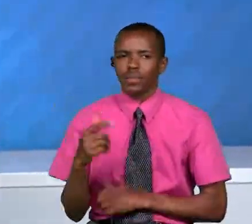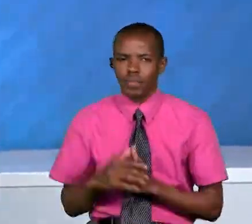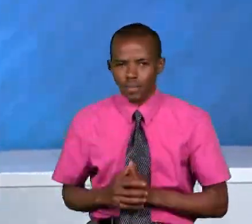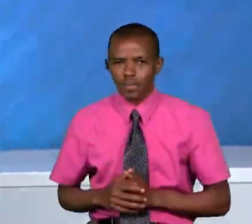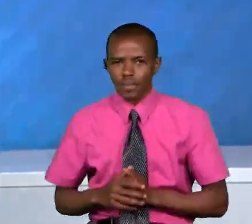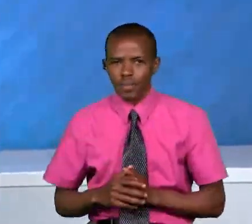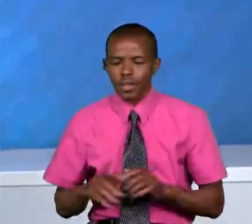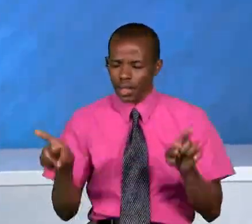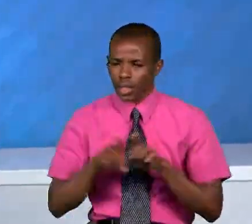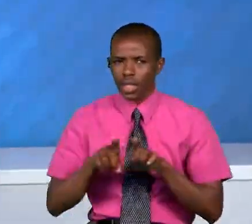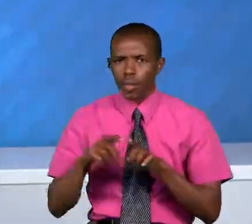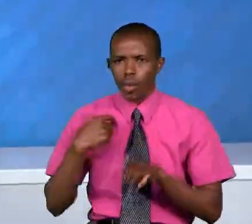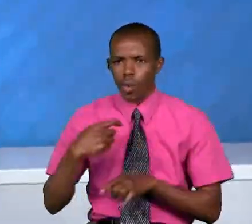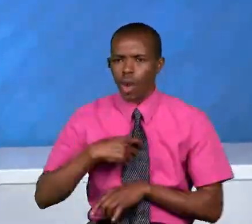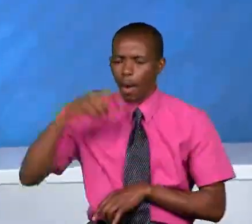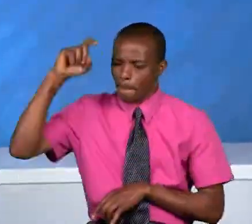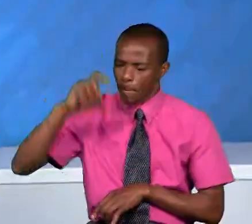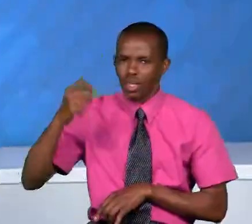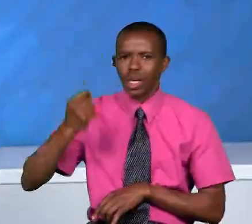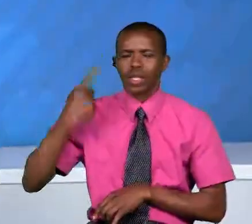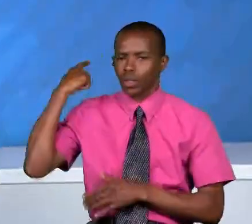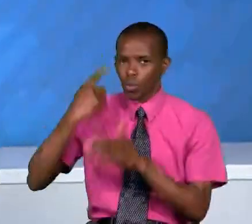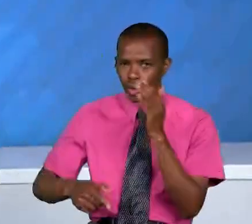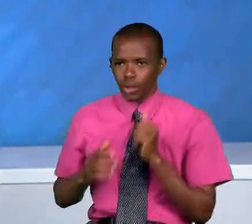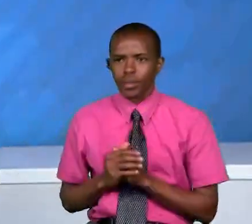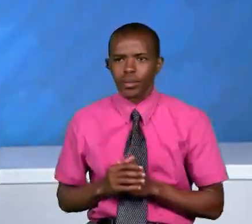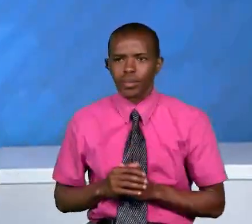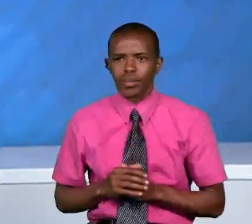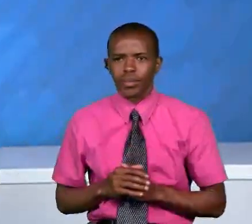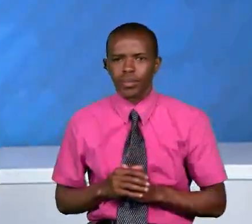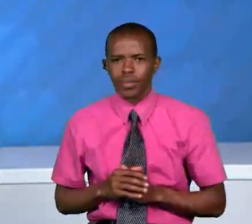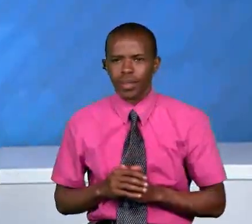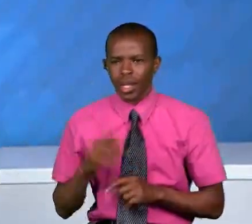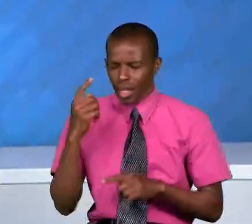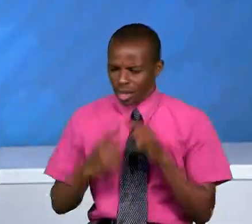Now, we also have to be very alive to this fact, Fred, that even